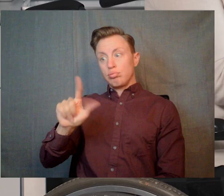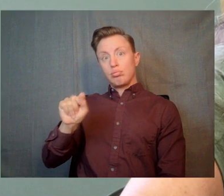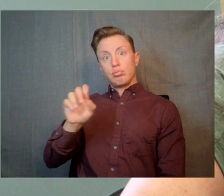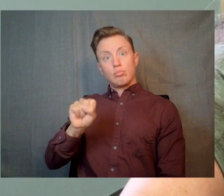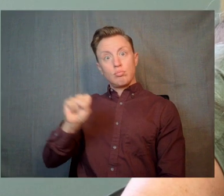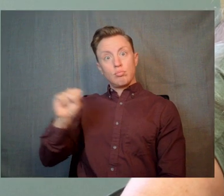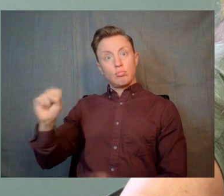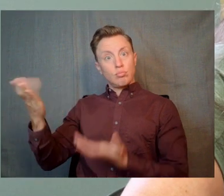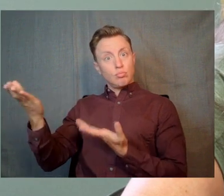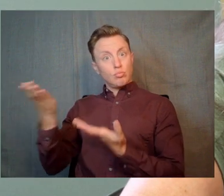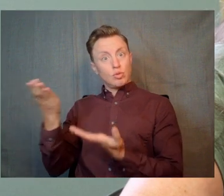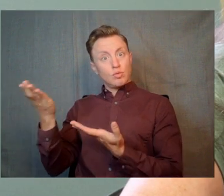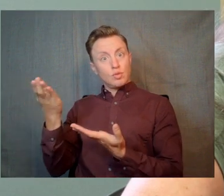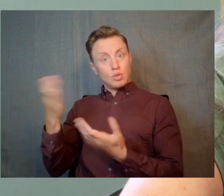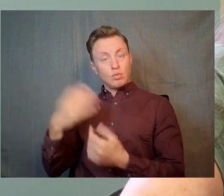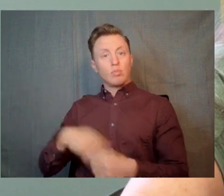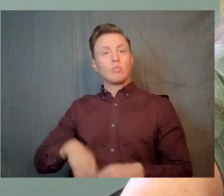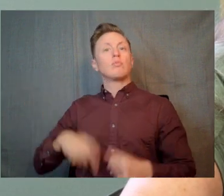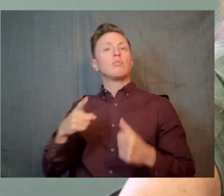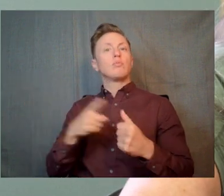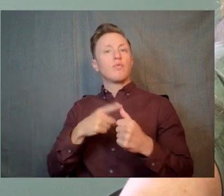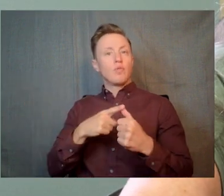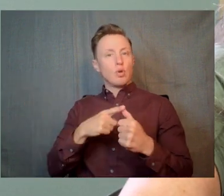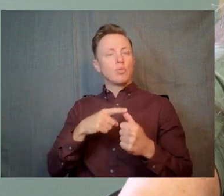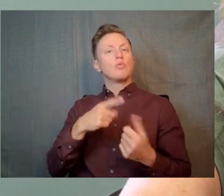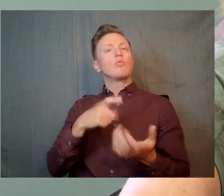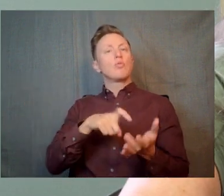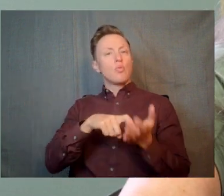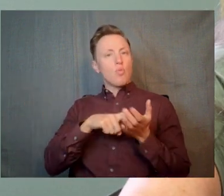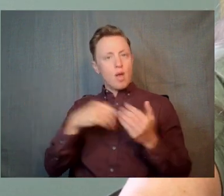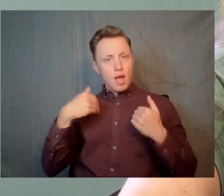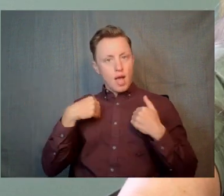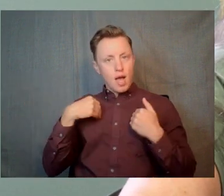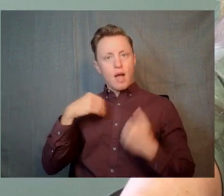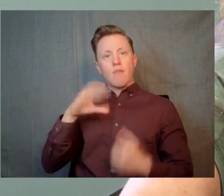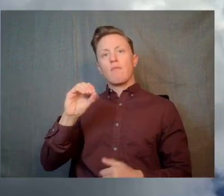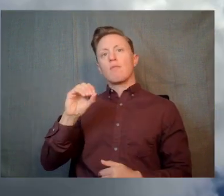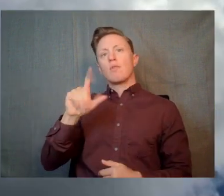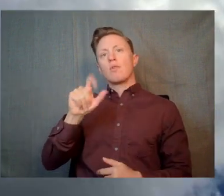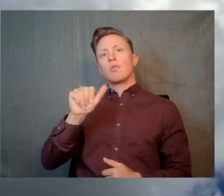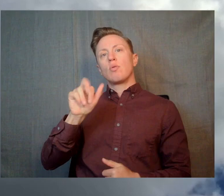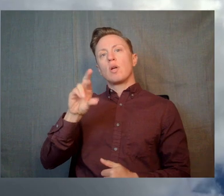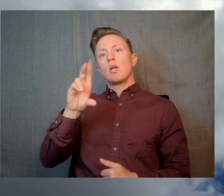LTSS? Well, first, you must receive Colorado Medicaid.